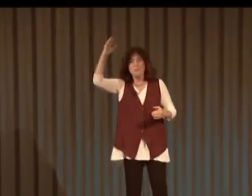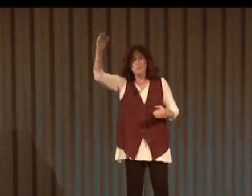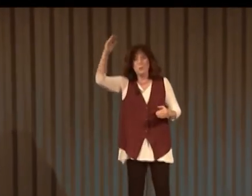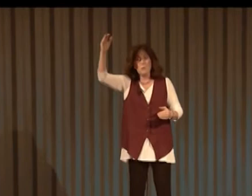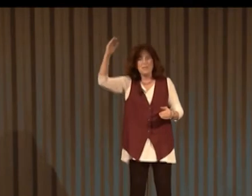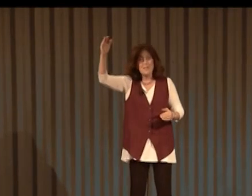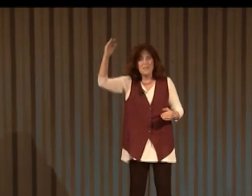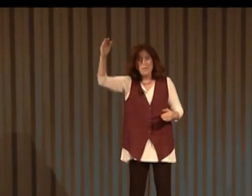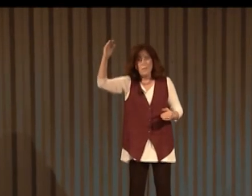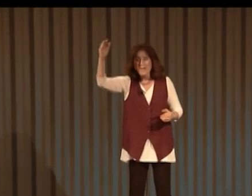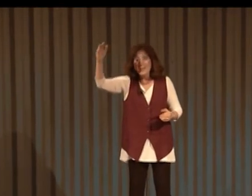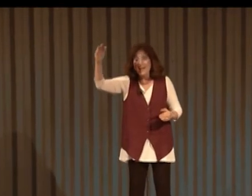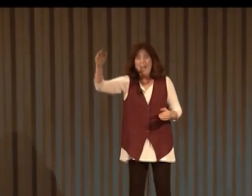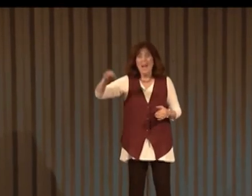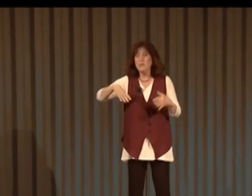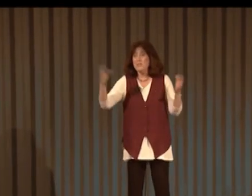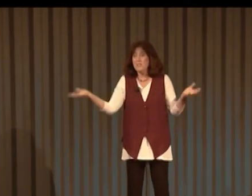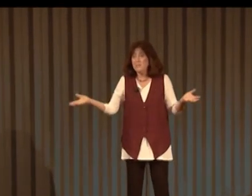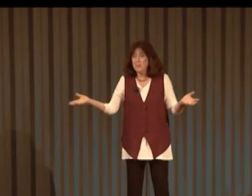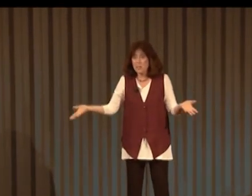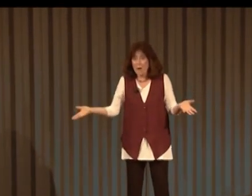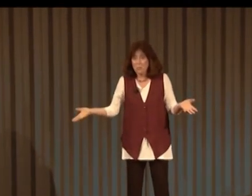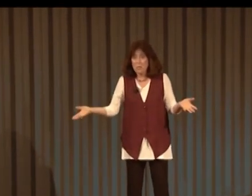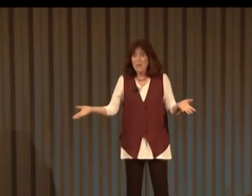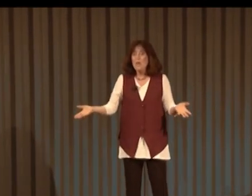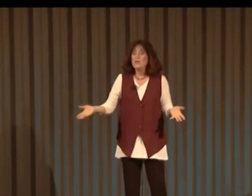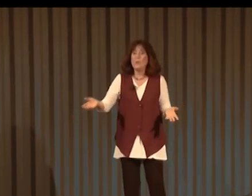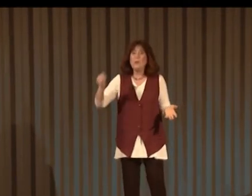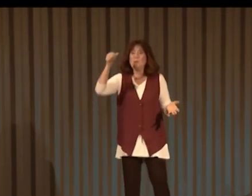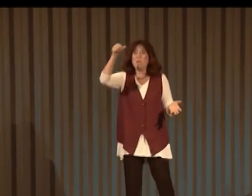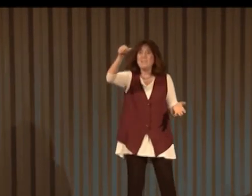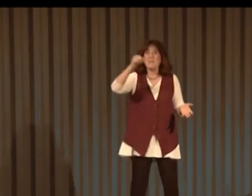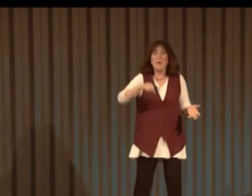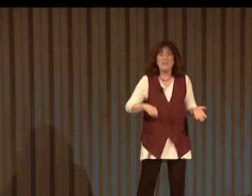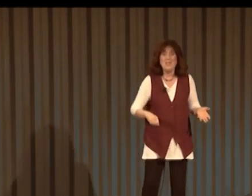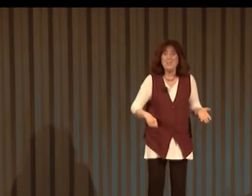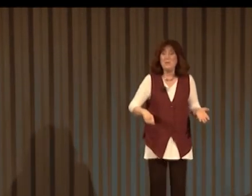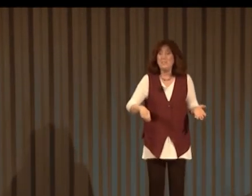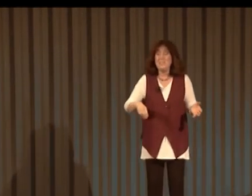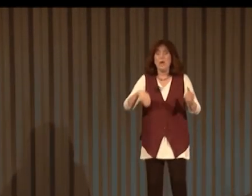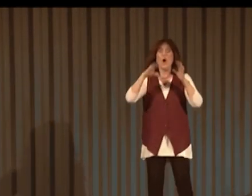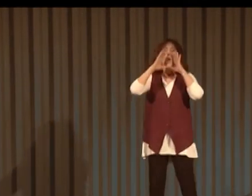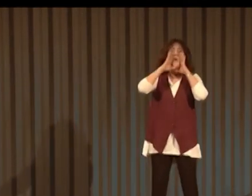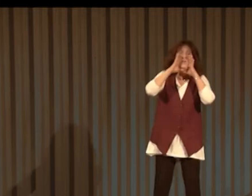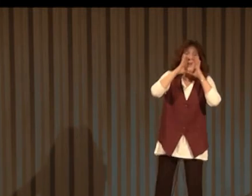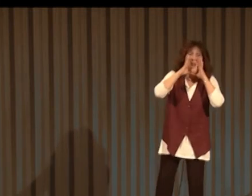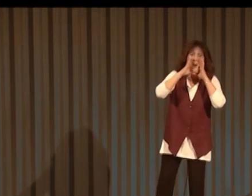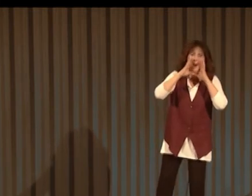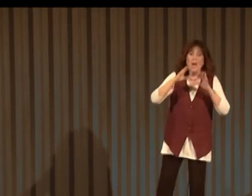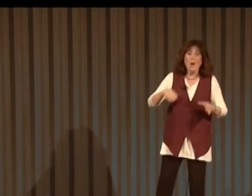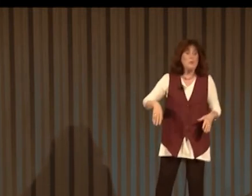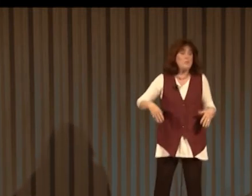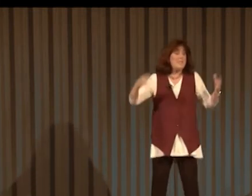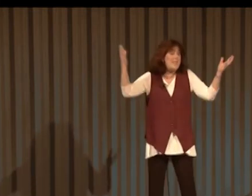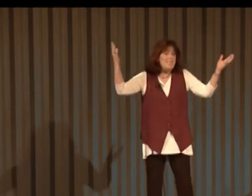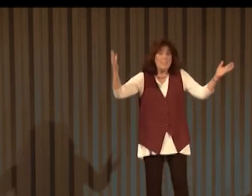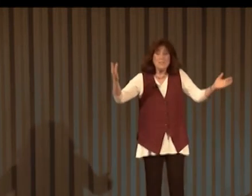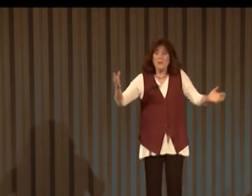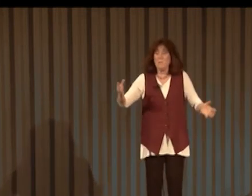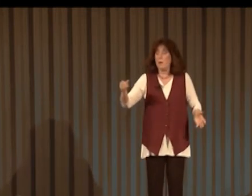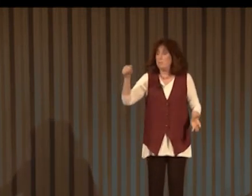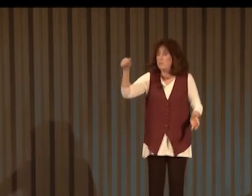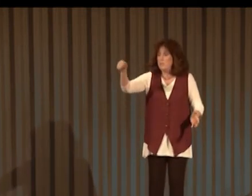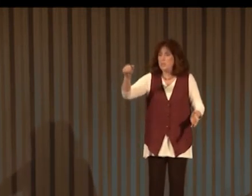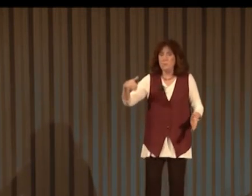that the third floor wasn't Lithuania and you didn't have to shout. So we would press the button and she would say, "Who's there?" And we would say, "It's